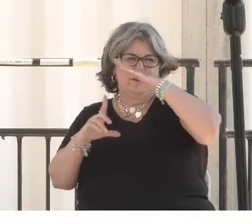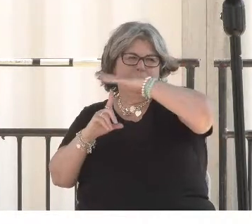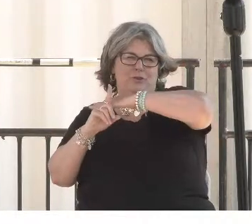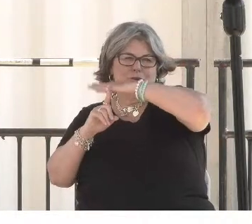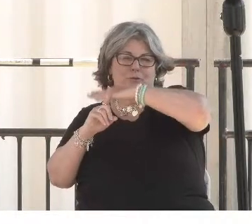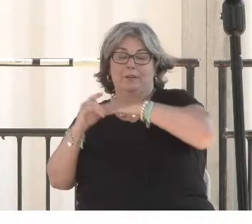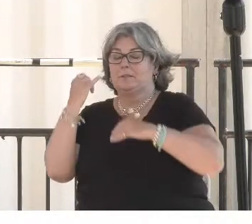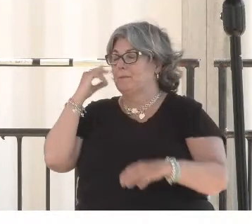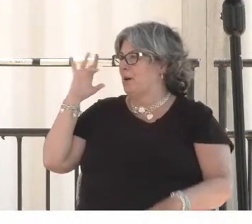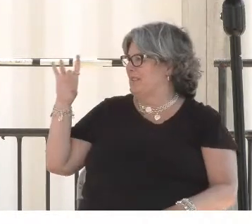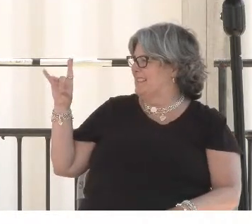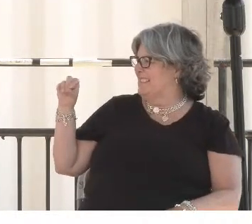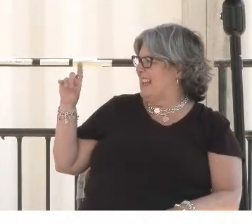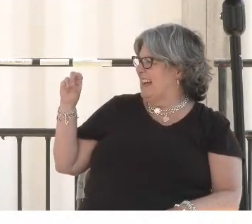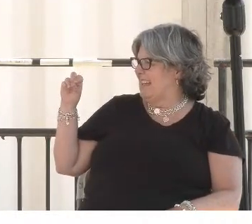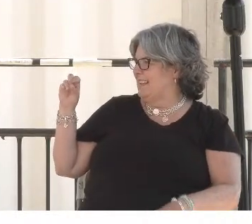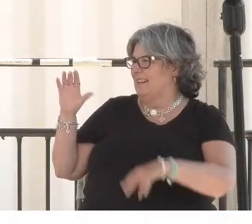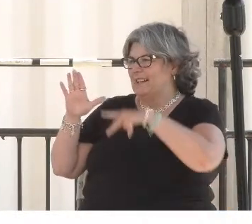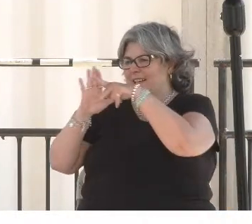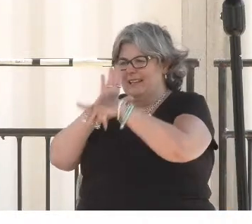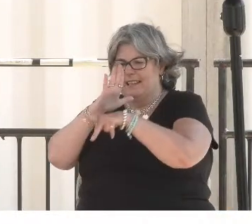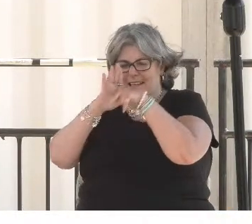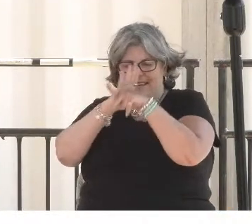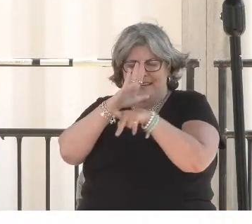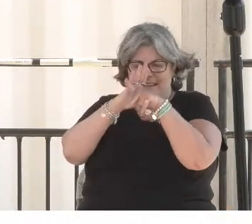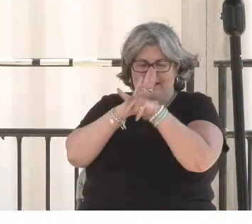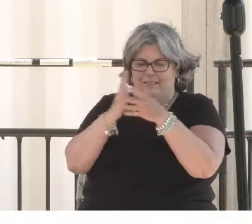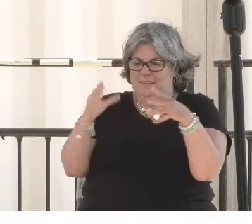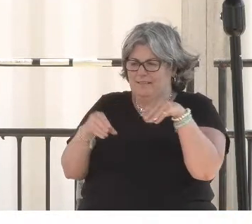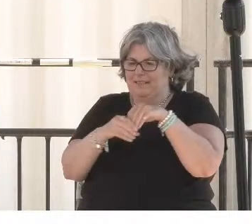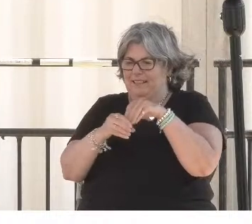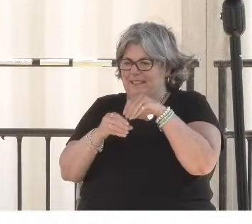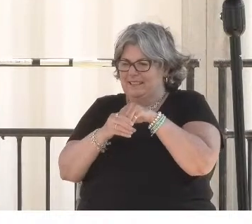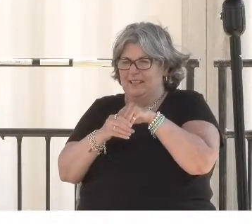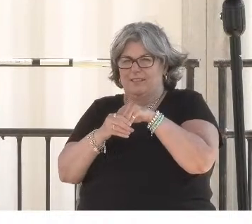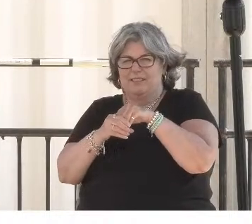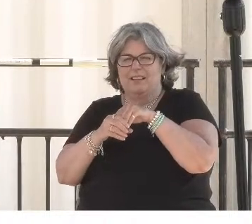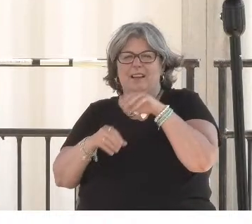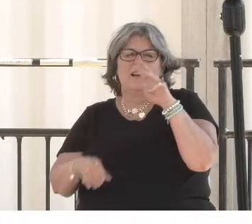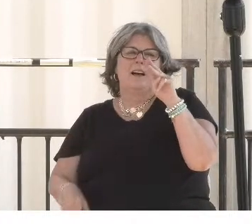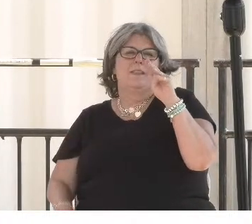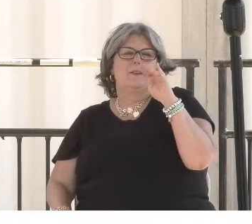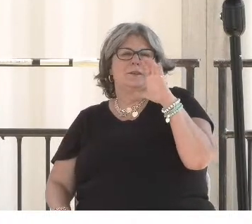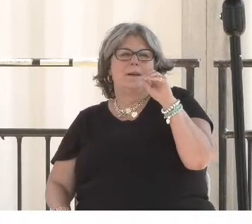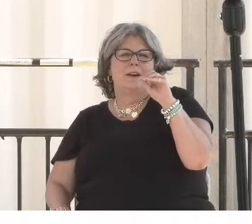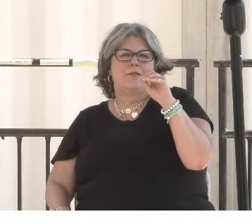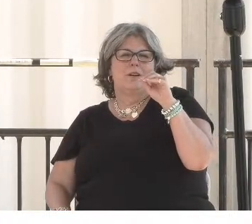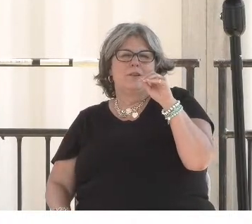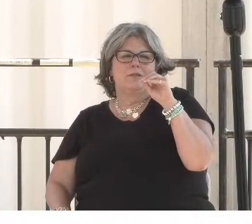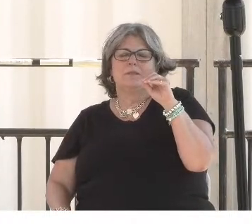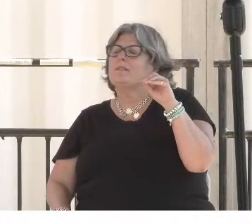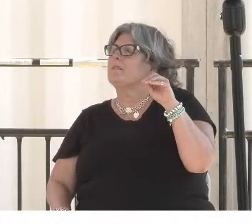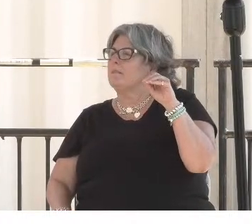80-degree day. It kills all the microbes. And it's those microbes that are in the soil that are the drivers for all the health of